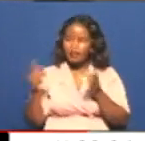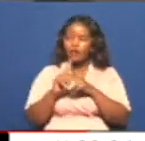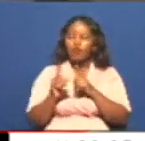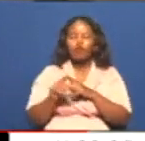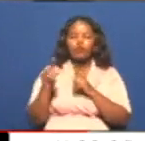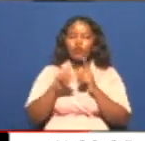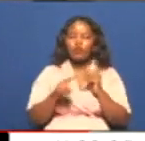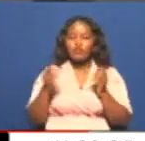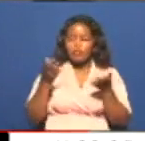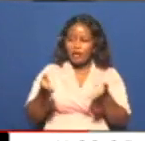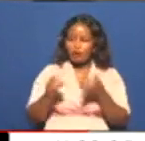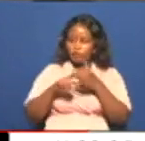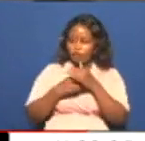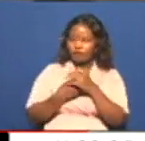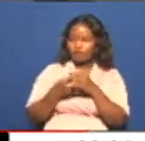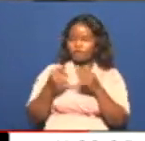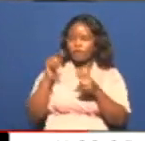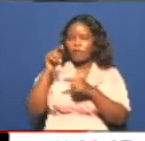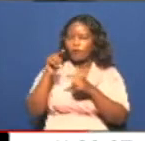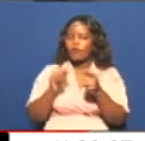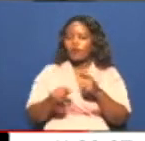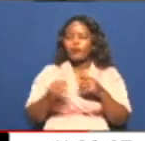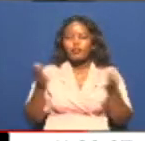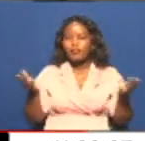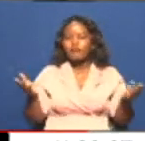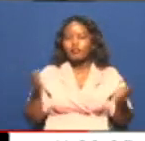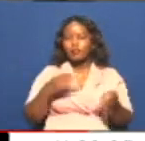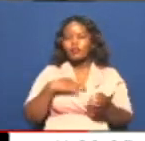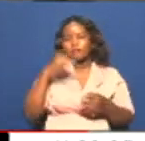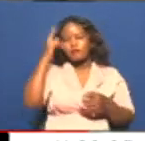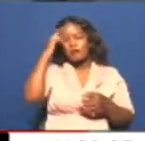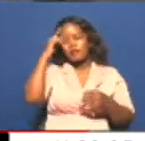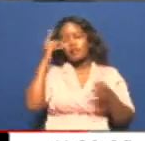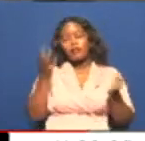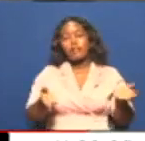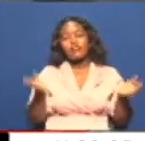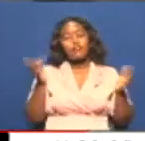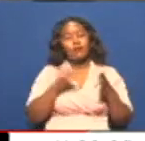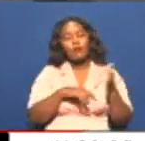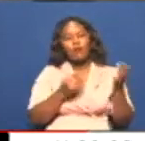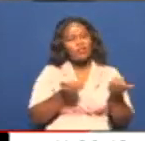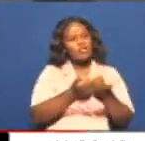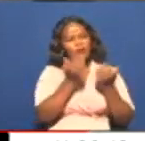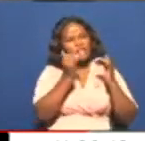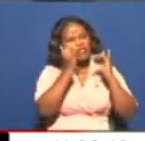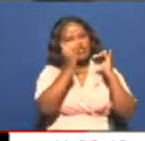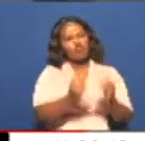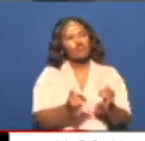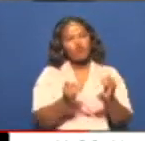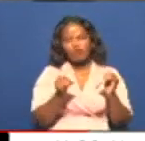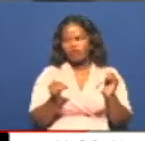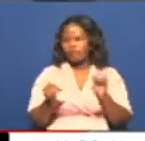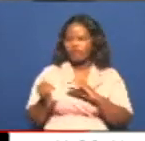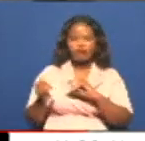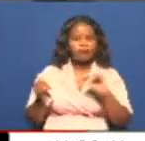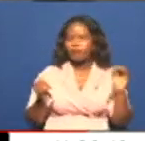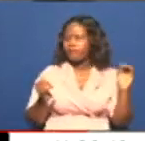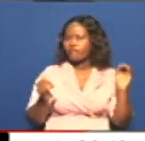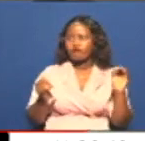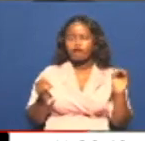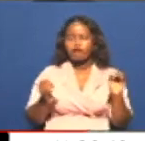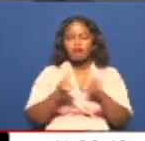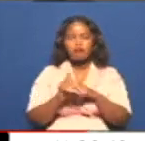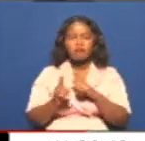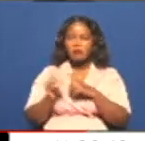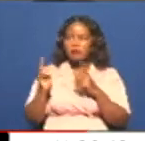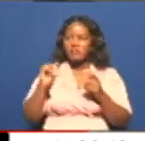we're already beginning to see that now. So the divisions I think the divisions that we are seeing is not something new. Mm-hmm. It's not something new in our